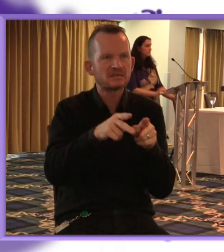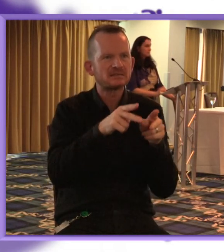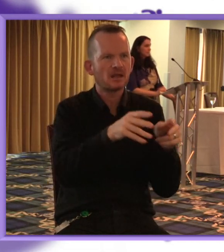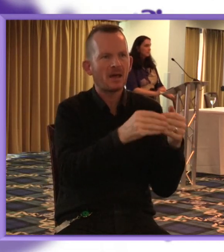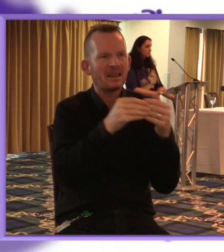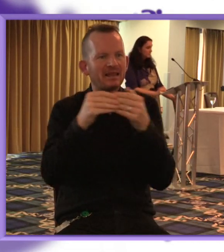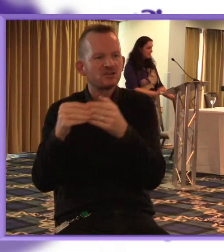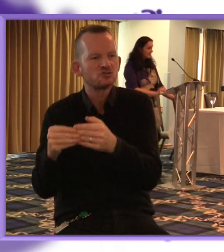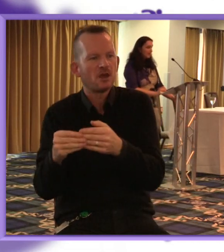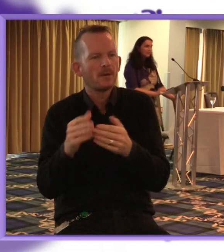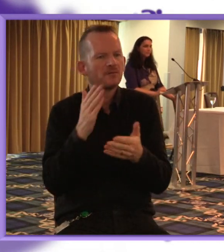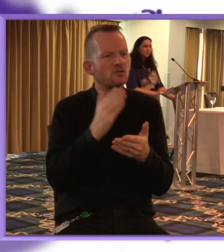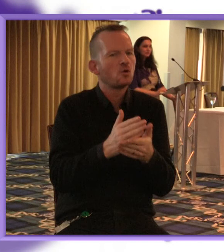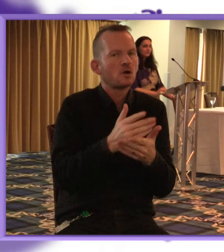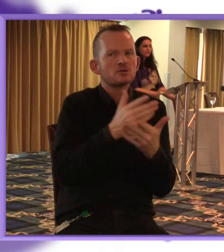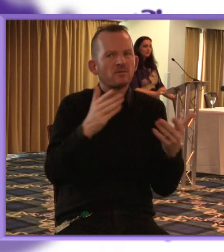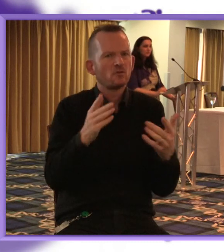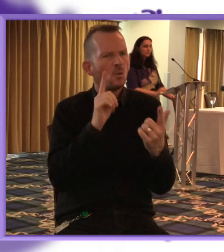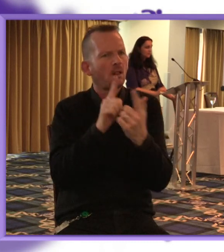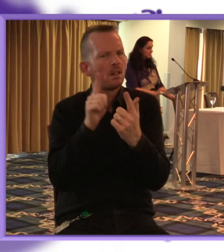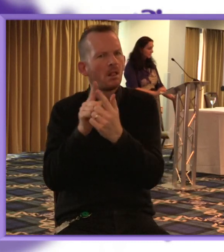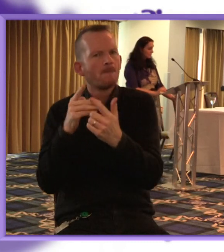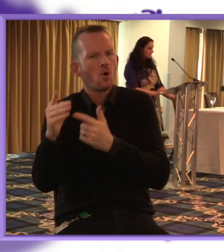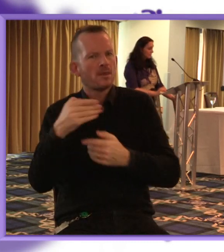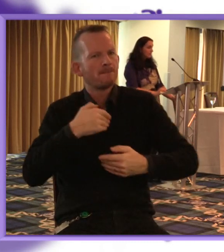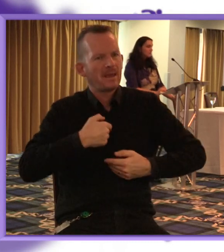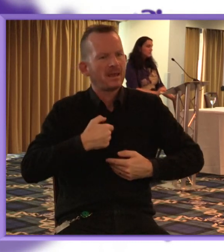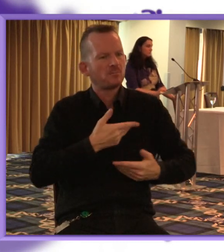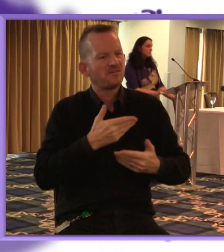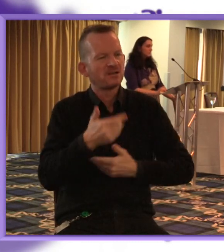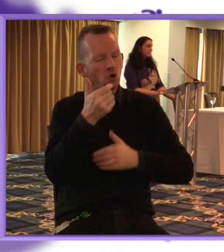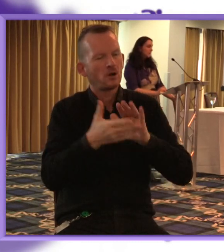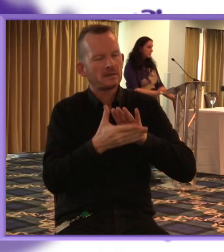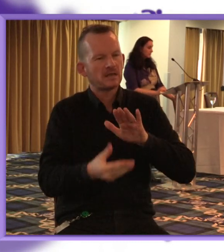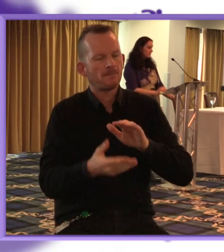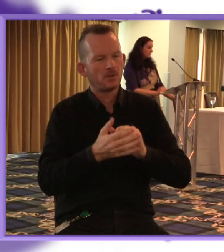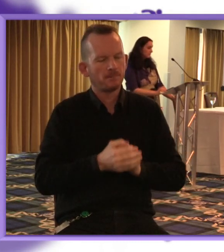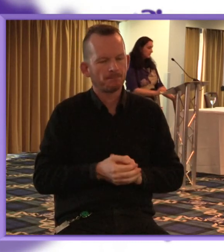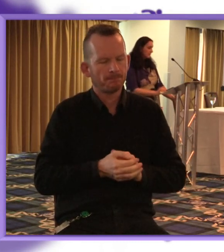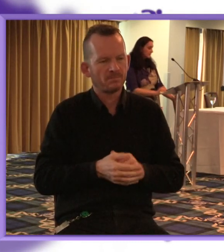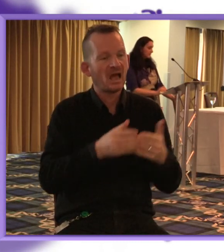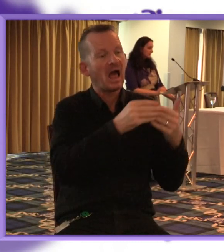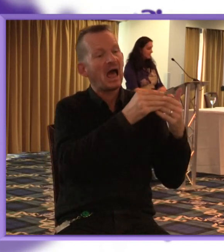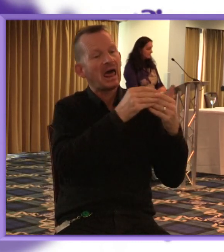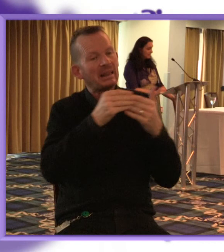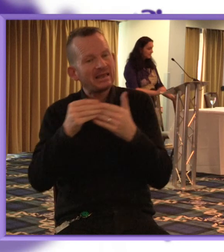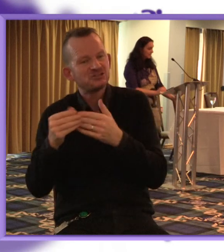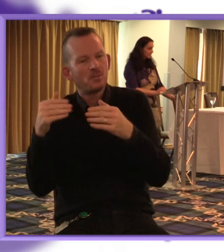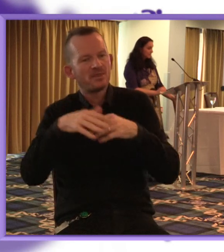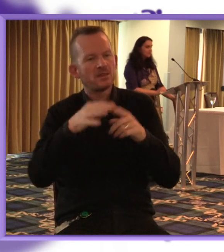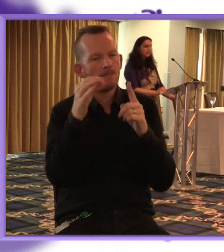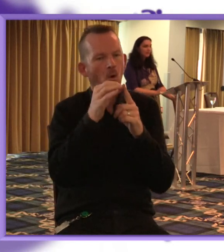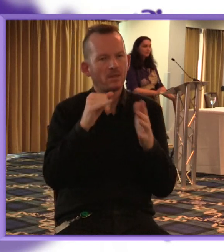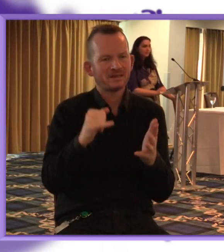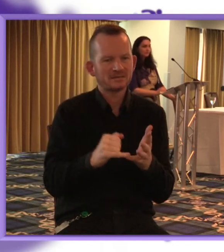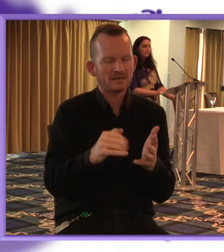come across a lot more than me, I think provides a good example of this. So, leadership within the public sector and the NHS